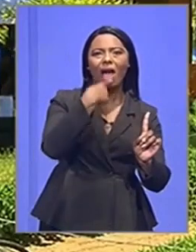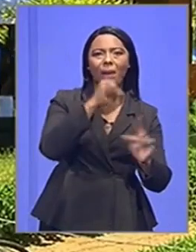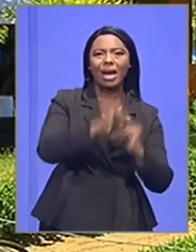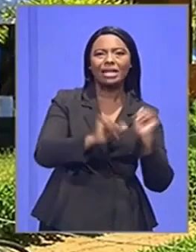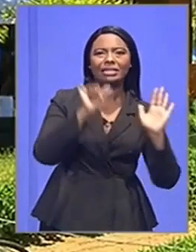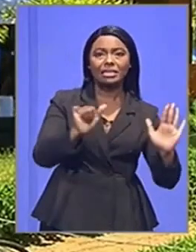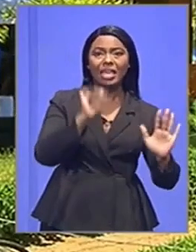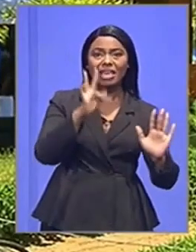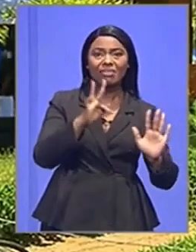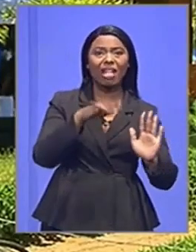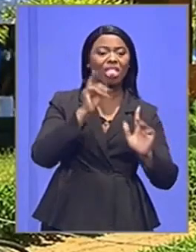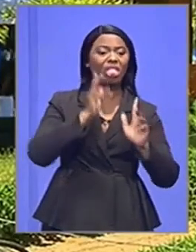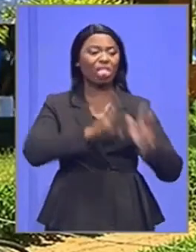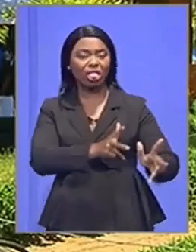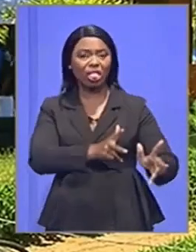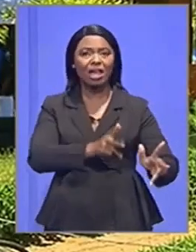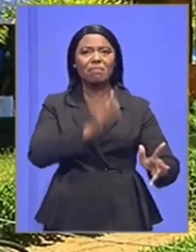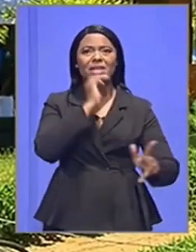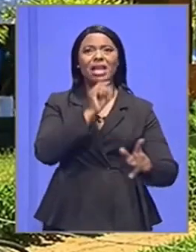defaulta ke spenda